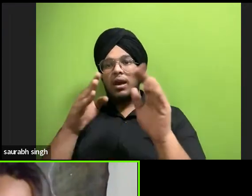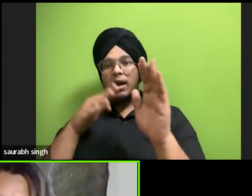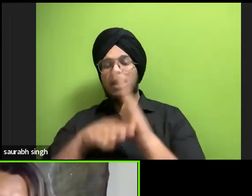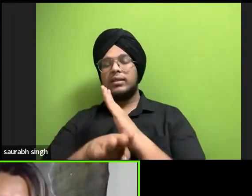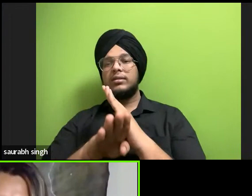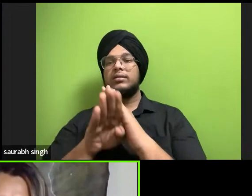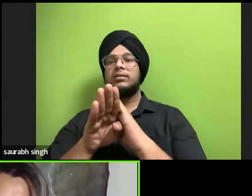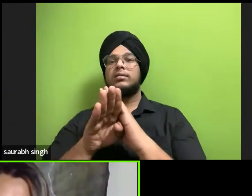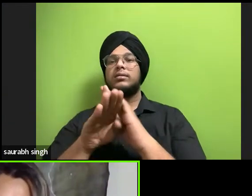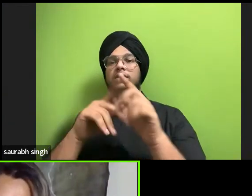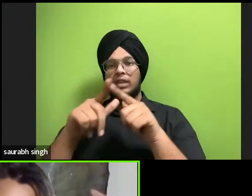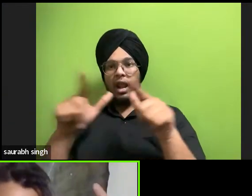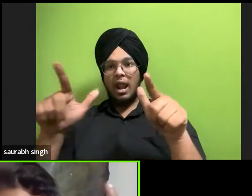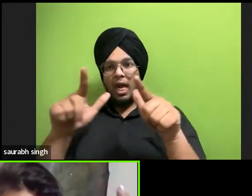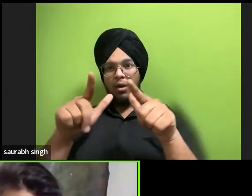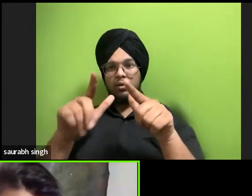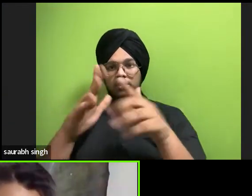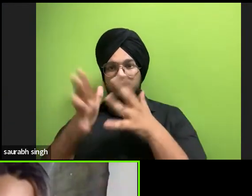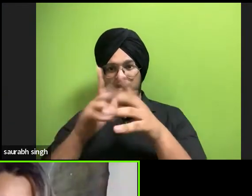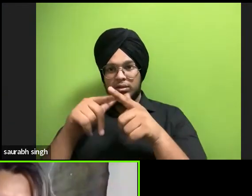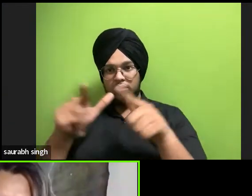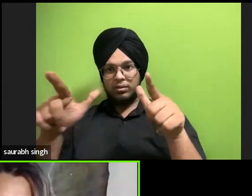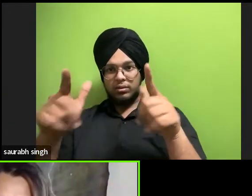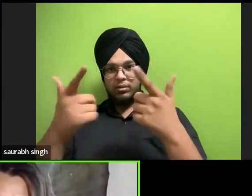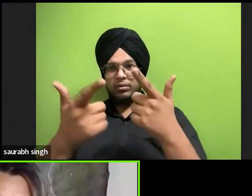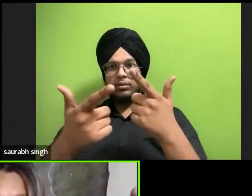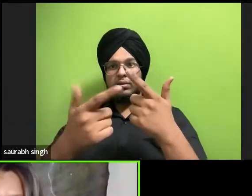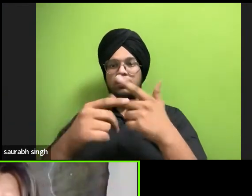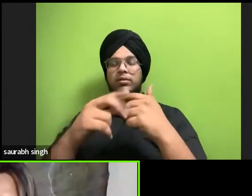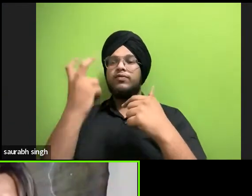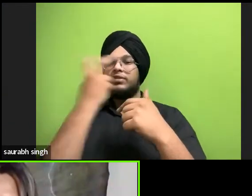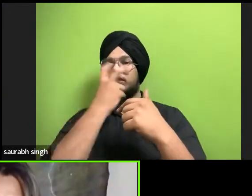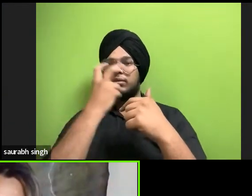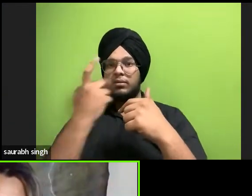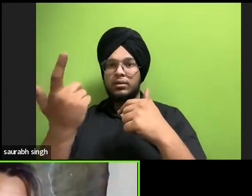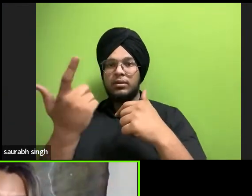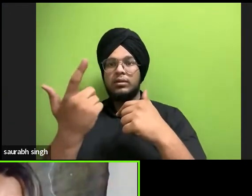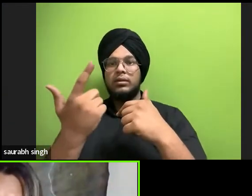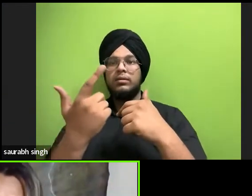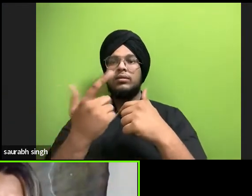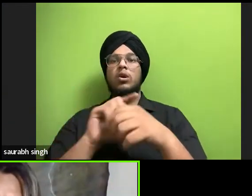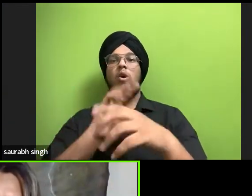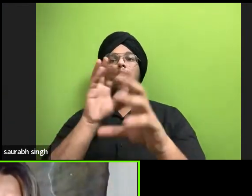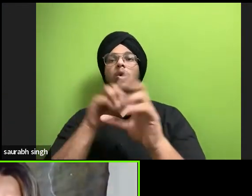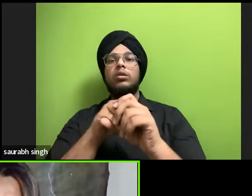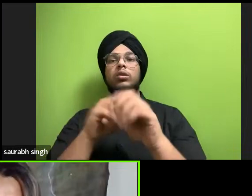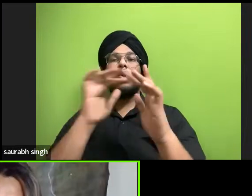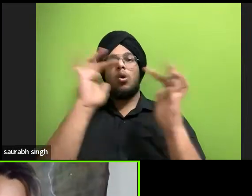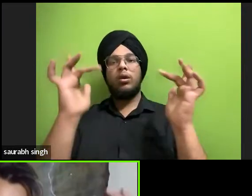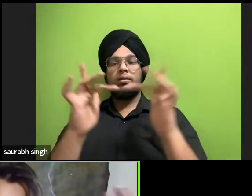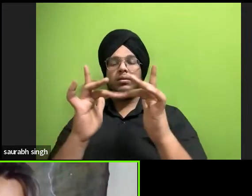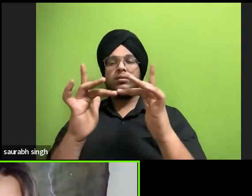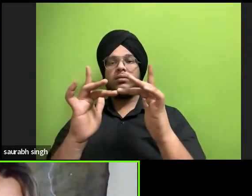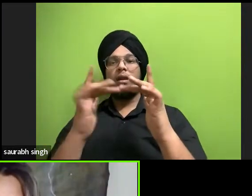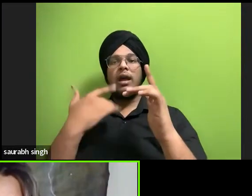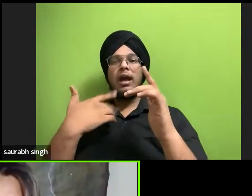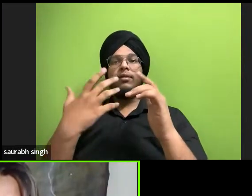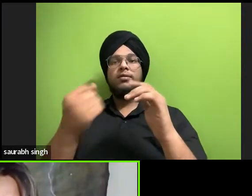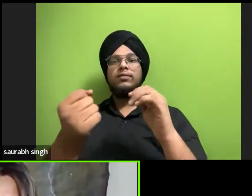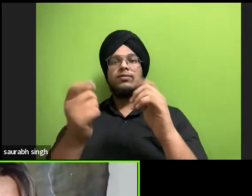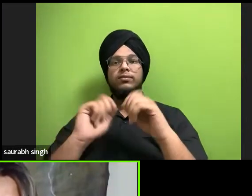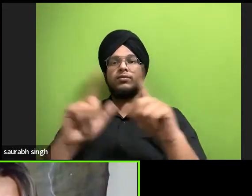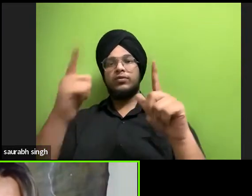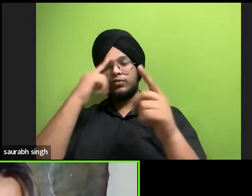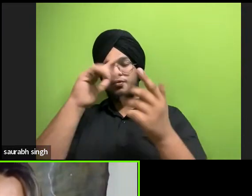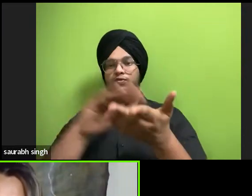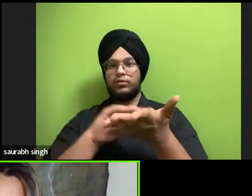of sign language, vision impaired. So all of our online content, our digital